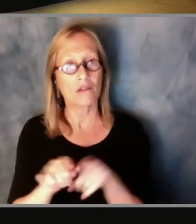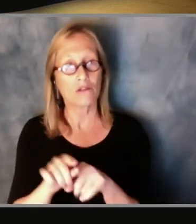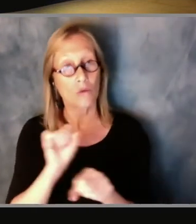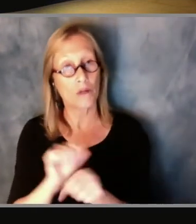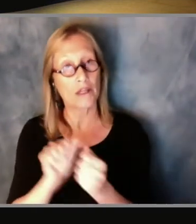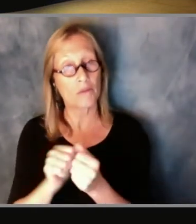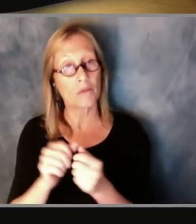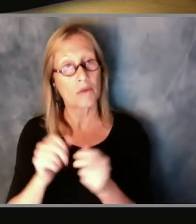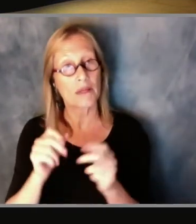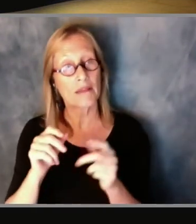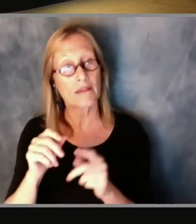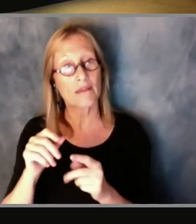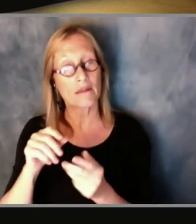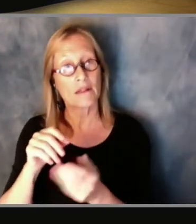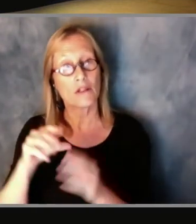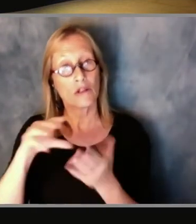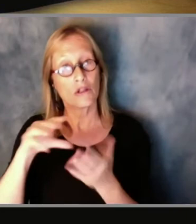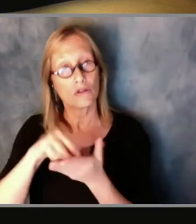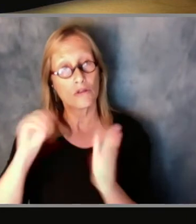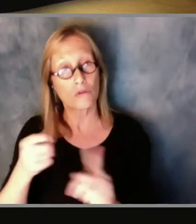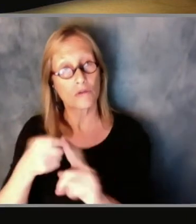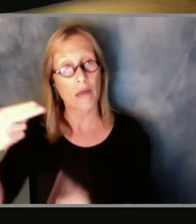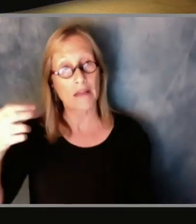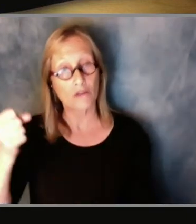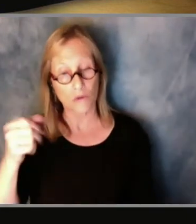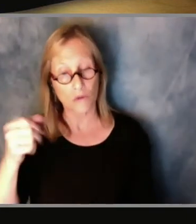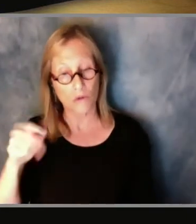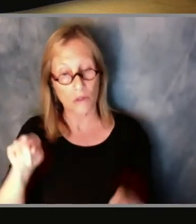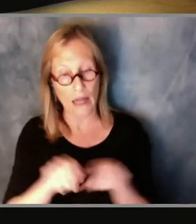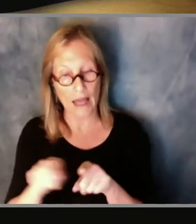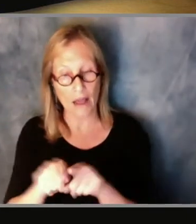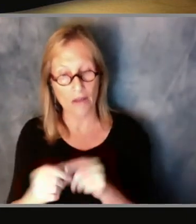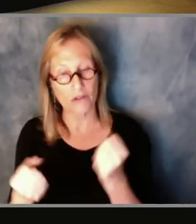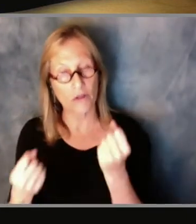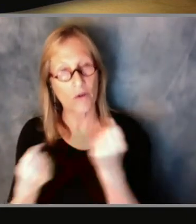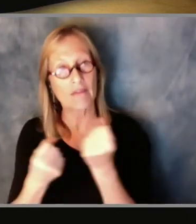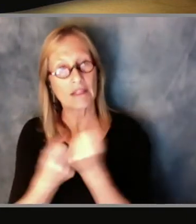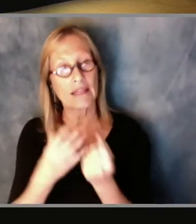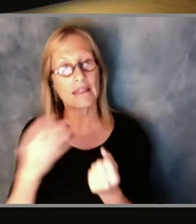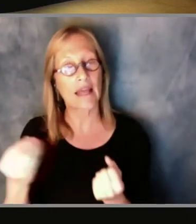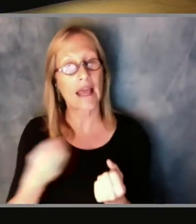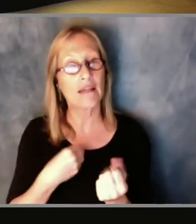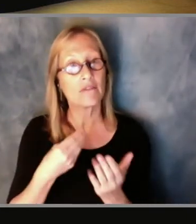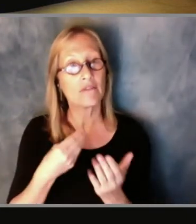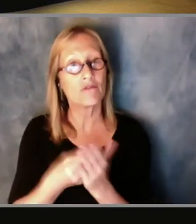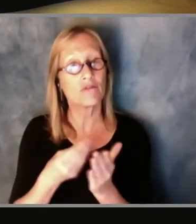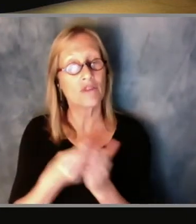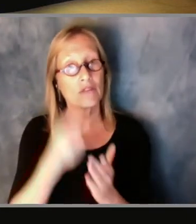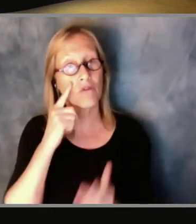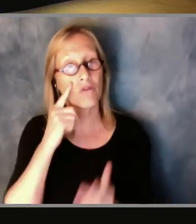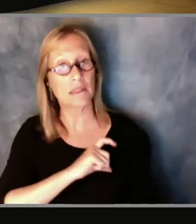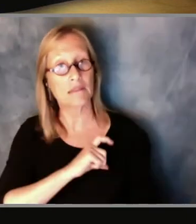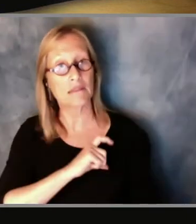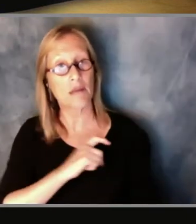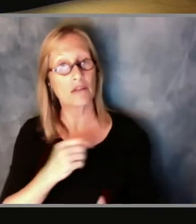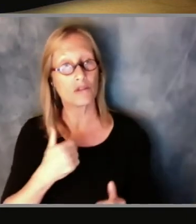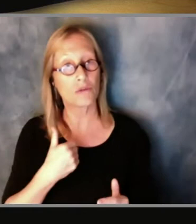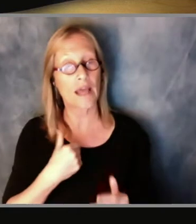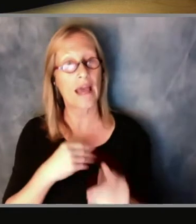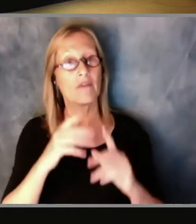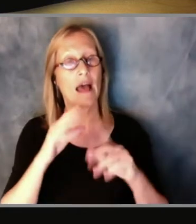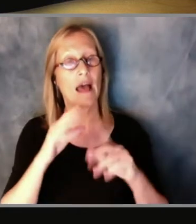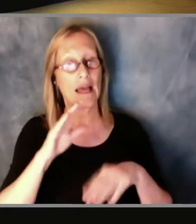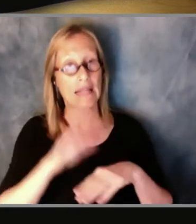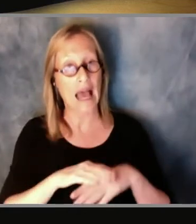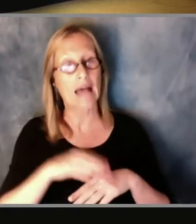schoolers. I also advocated and funded for the police department to have an on-staff clinical psychologist to